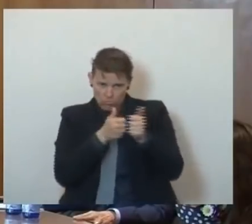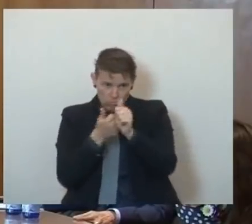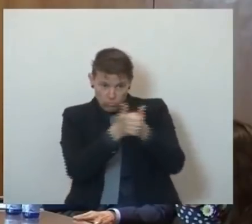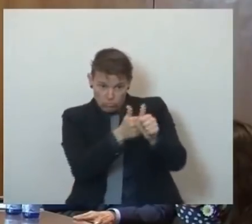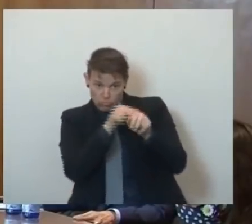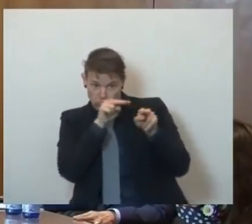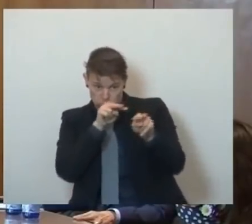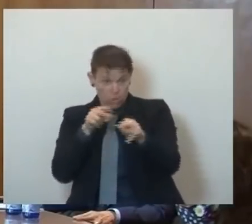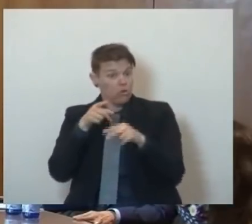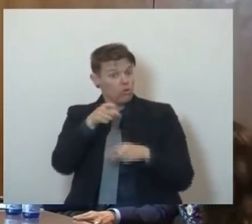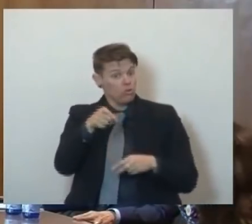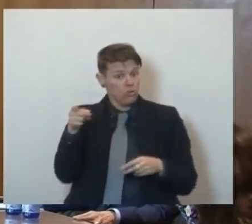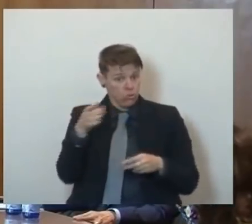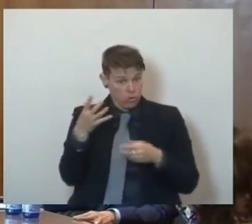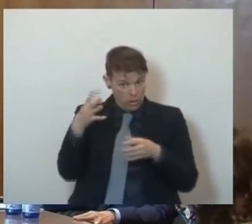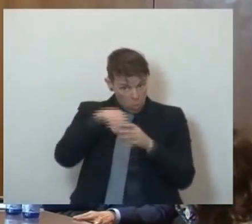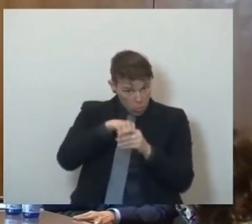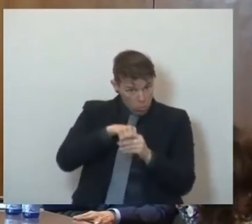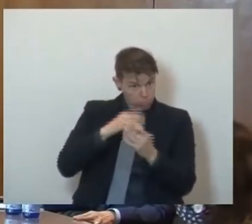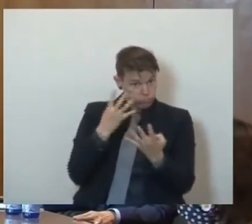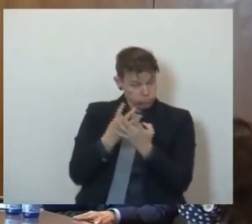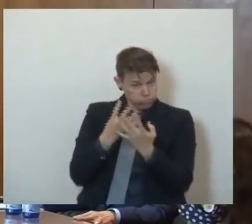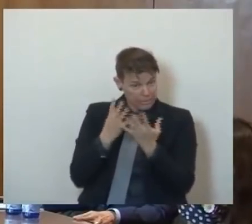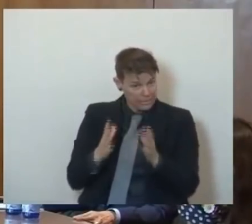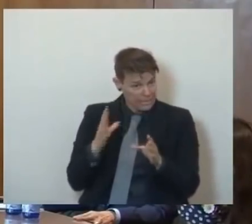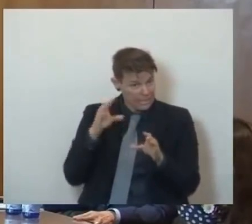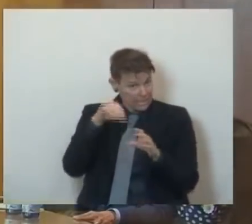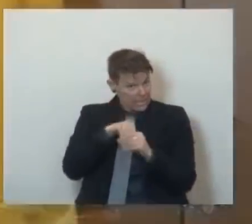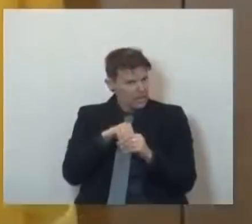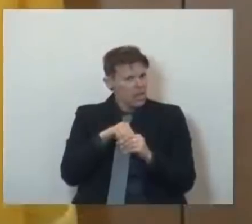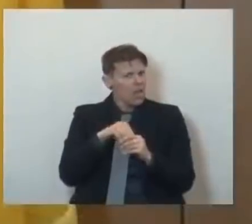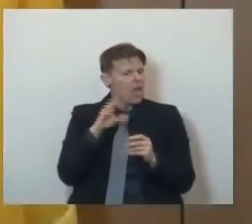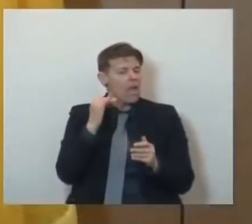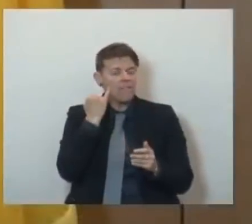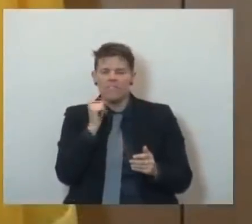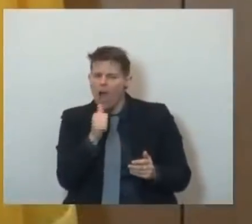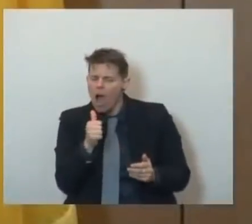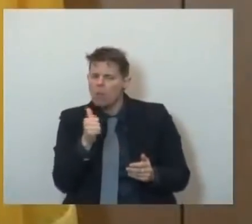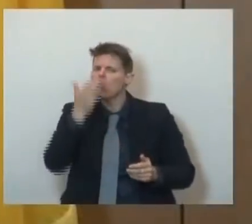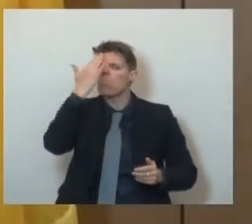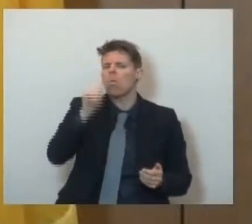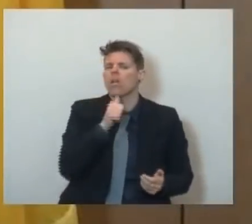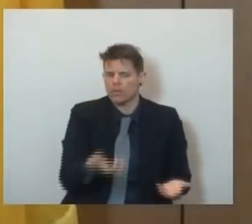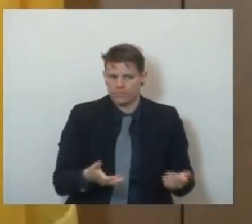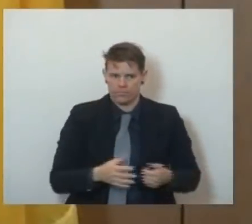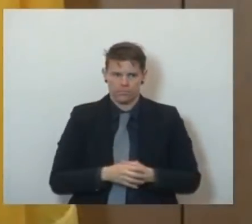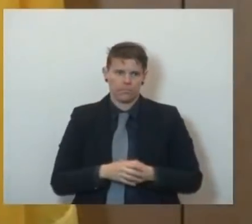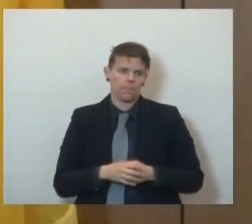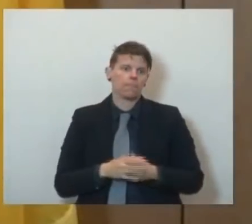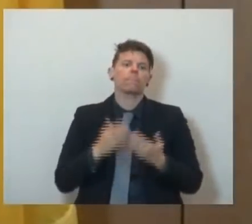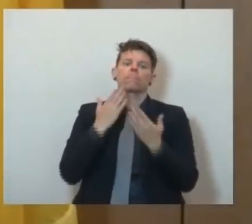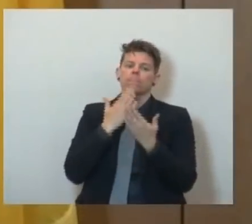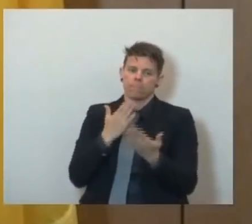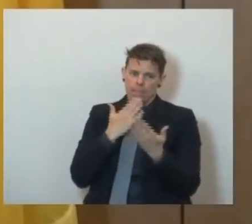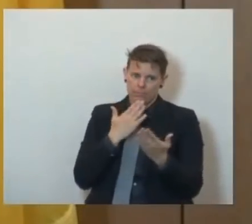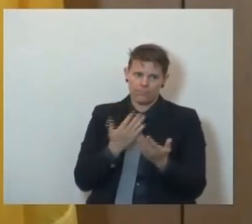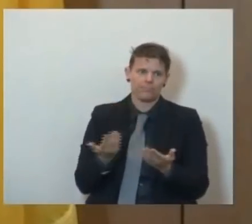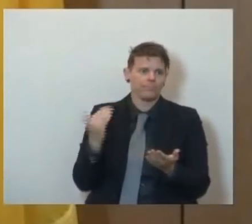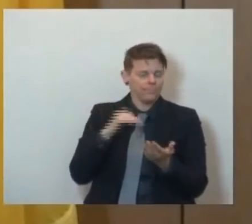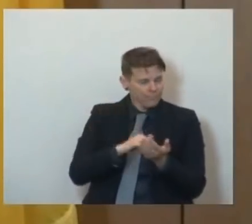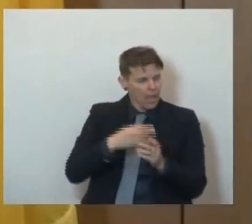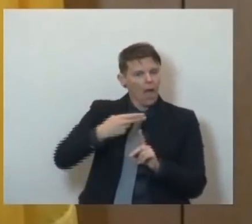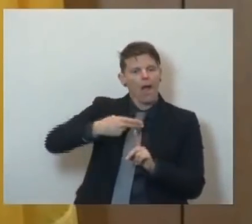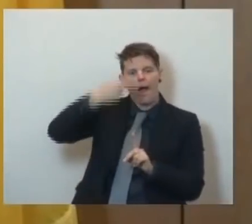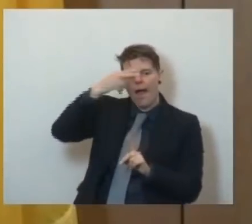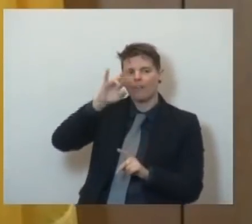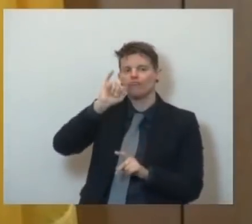in those efforts? If not, why not? Thank you. Yeah, thank you for the question. Again, high-risk area, we're clear